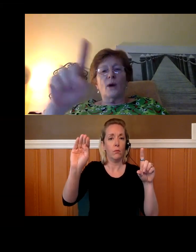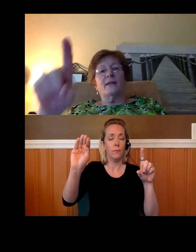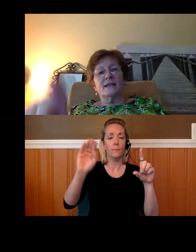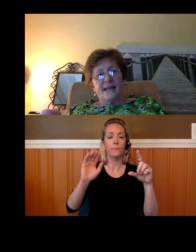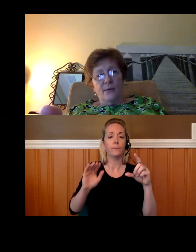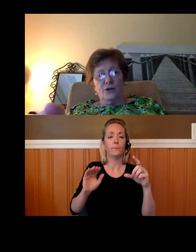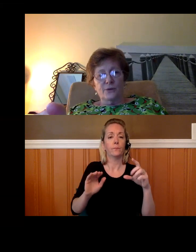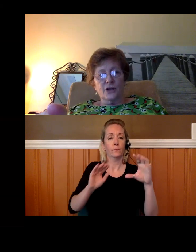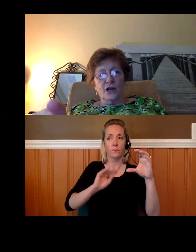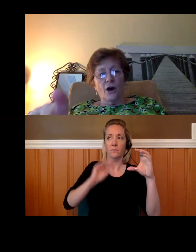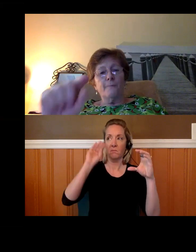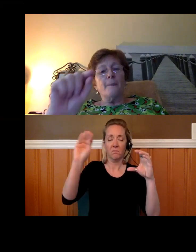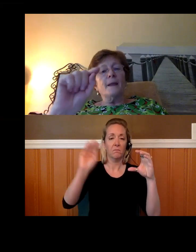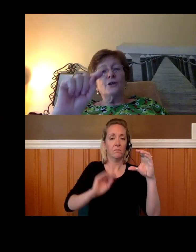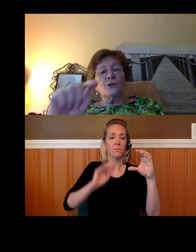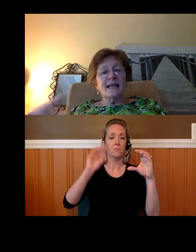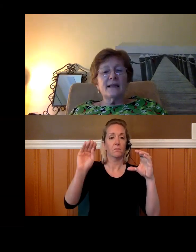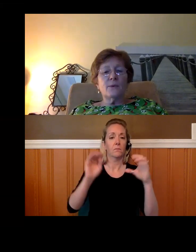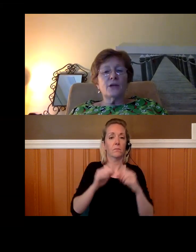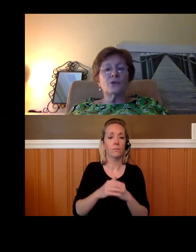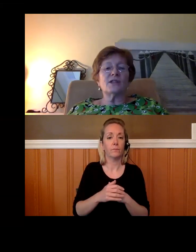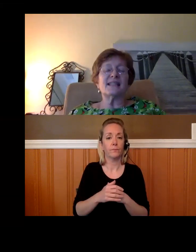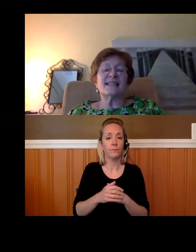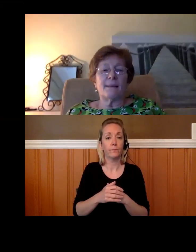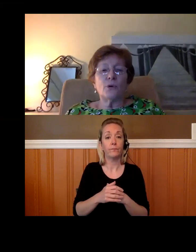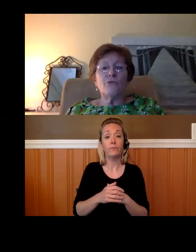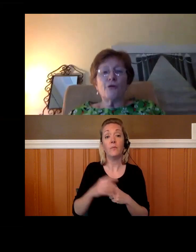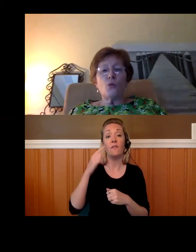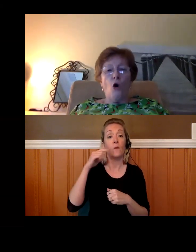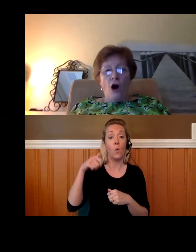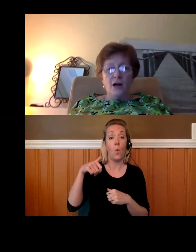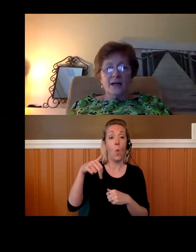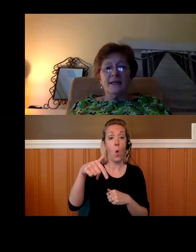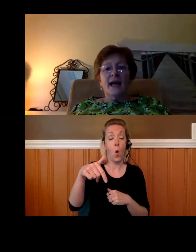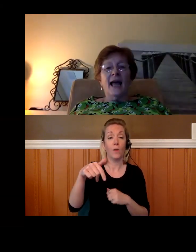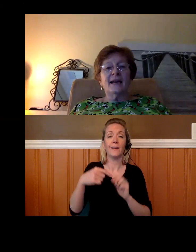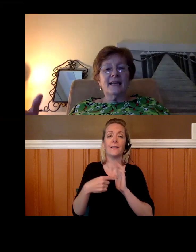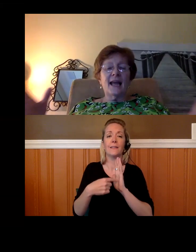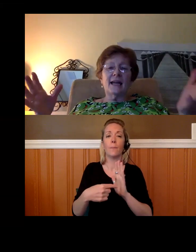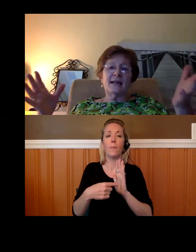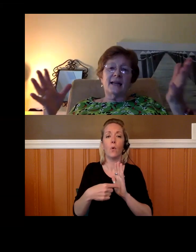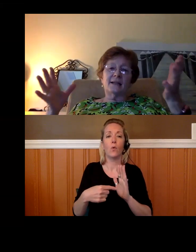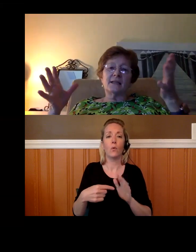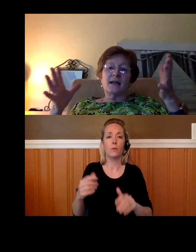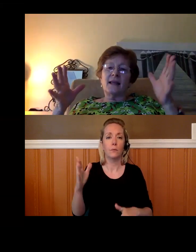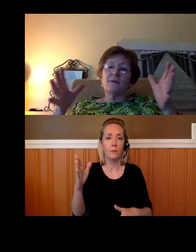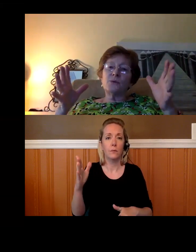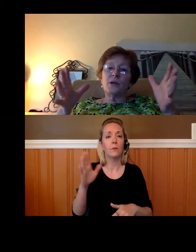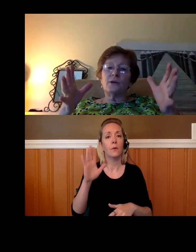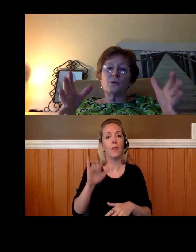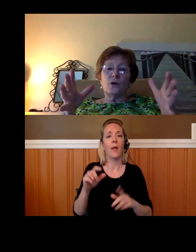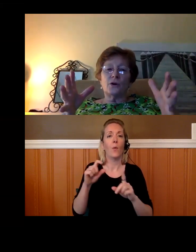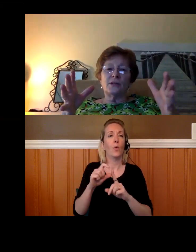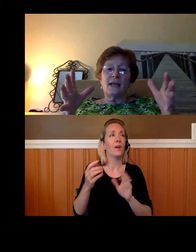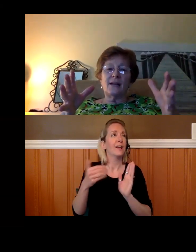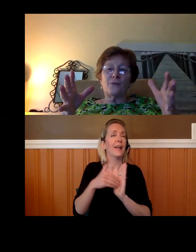say where she was going to go. You see that we used a symbol for walk. And again, it's like that was one of those words